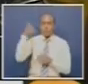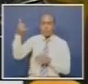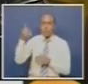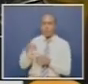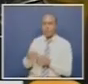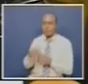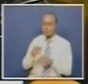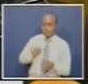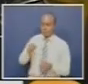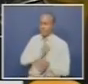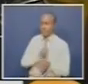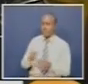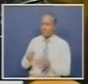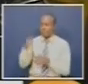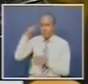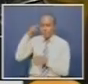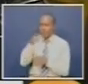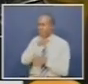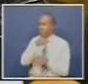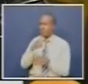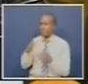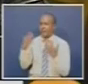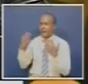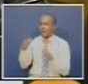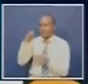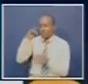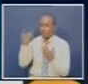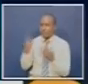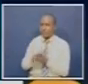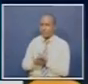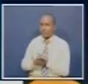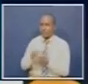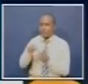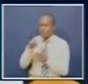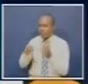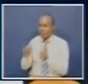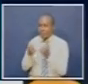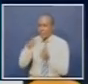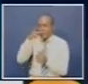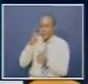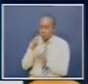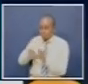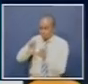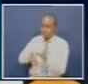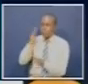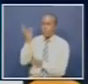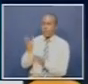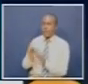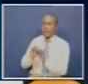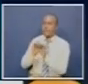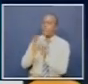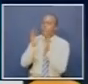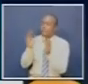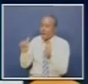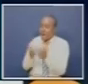make of Barack Muluka's bet that this is what has been happening before, and he's very sure that Kalonzo Musyoka will be leaving. And putting it plainly, what will happen